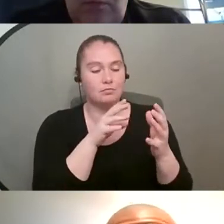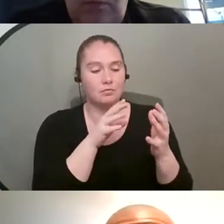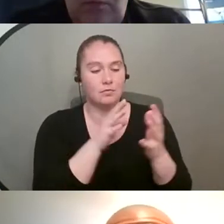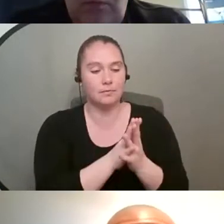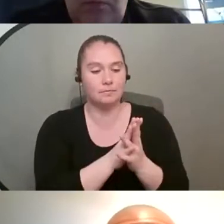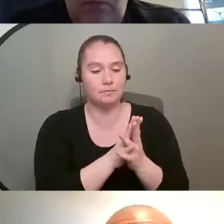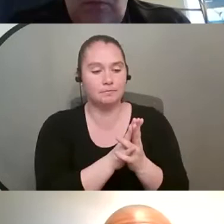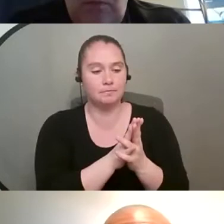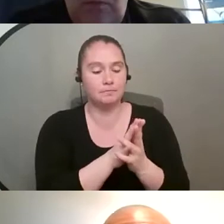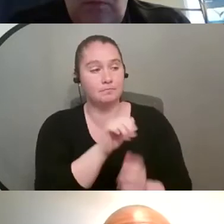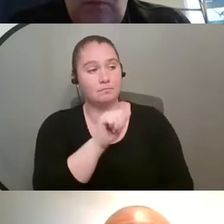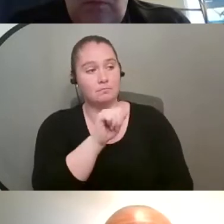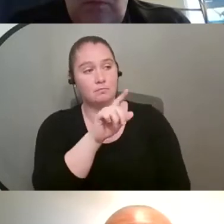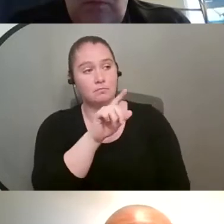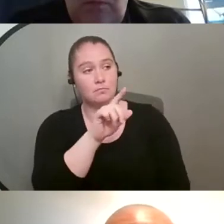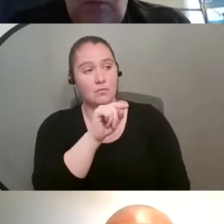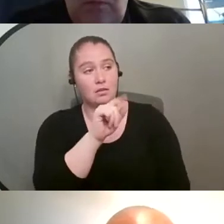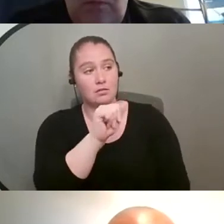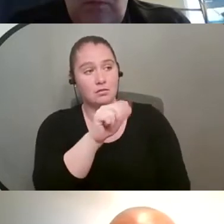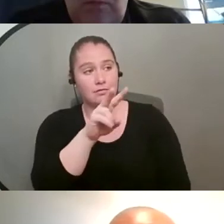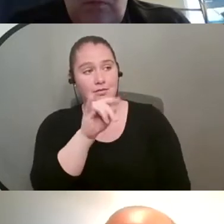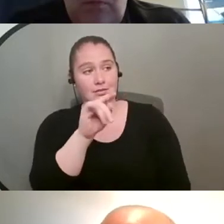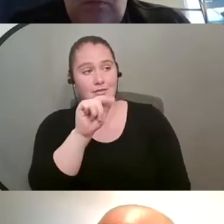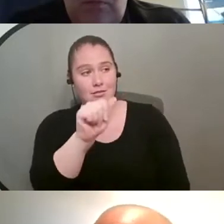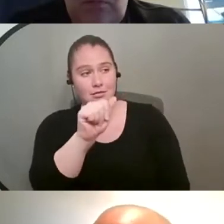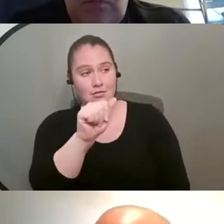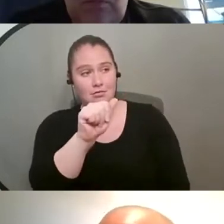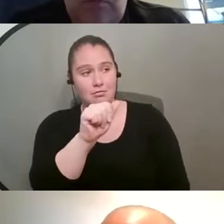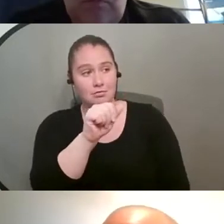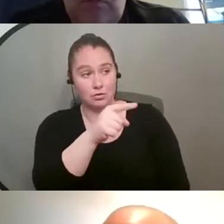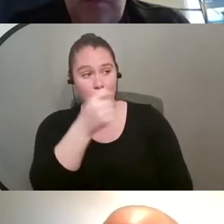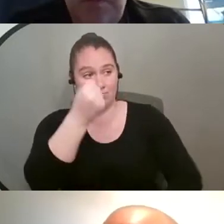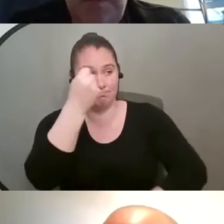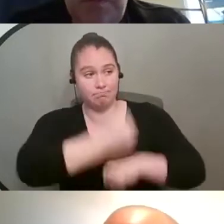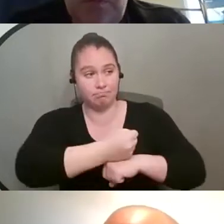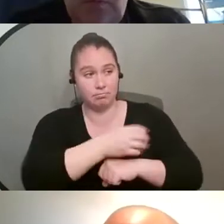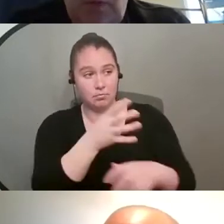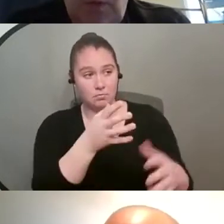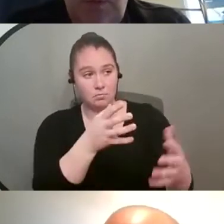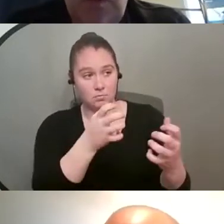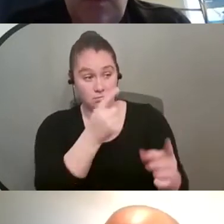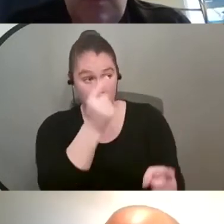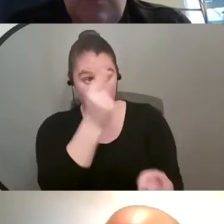you're talking about closing Alta Vista. Is that correct? And